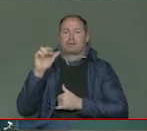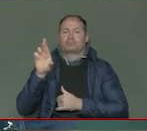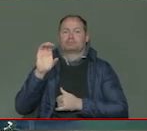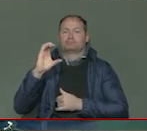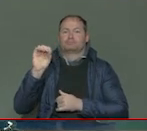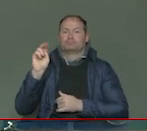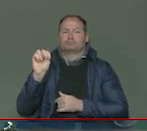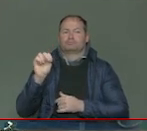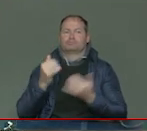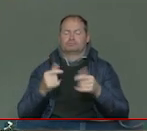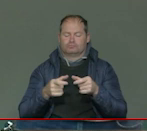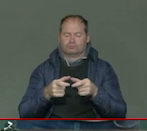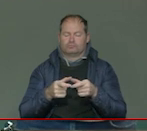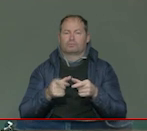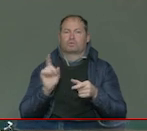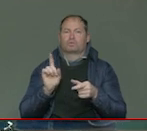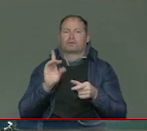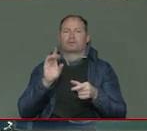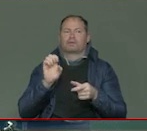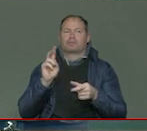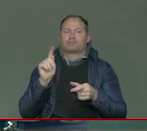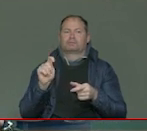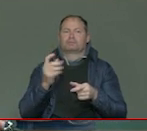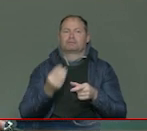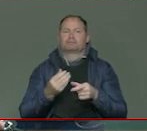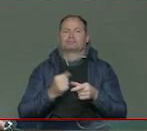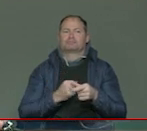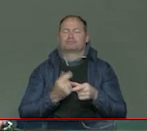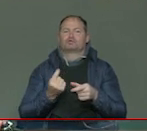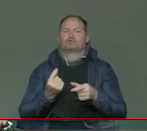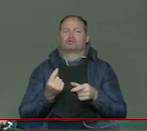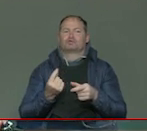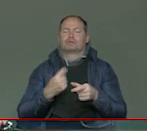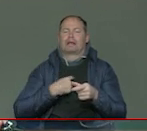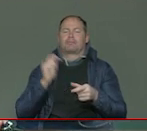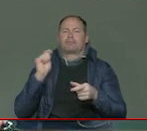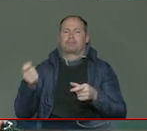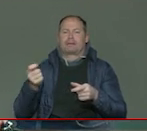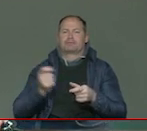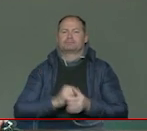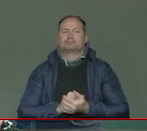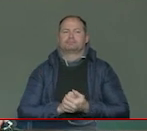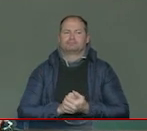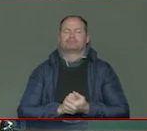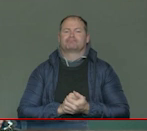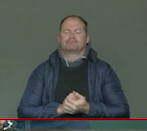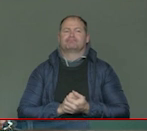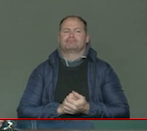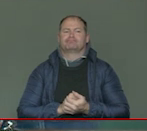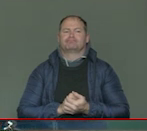remember, what card do I have? I have a debit card. What do I do with a debit card? I pay. So everything